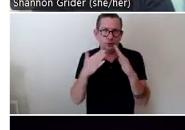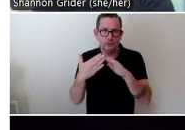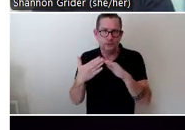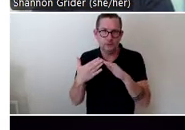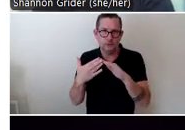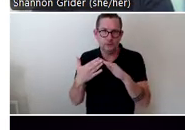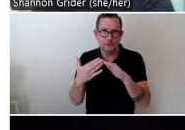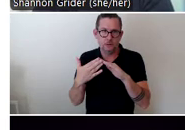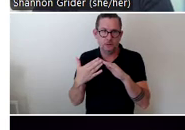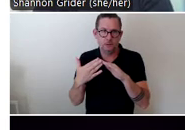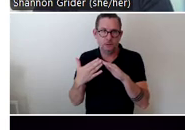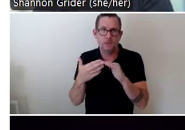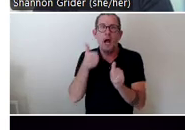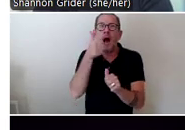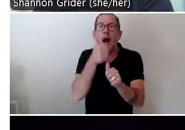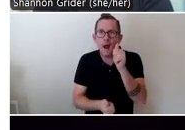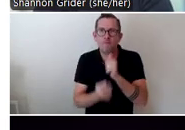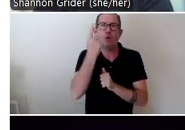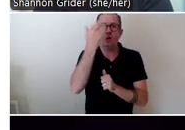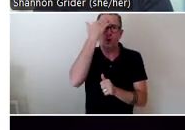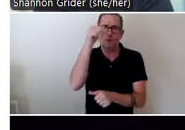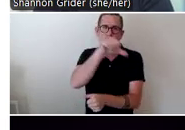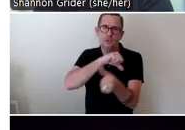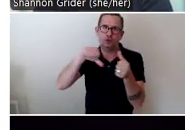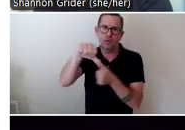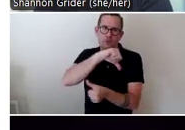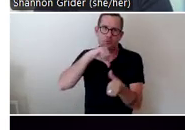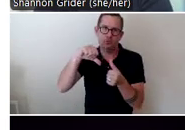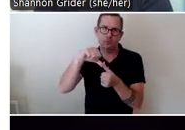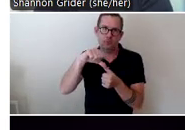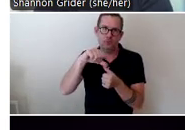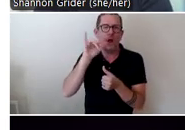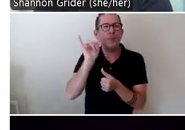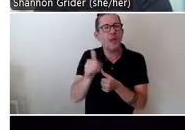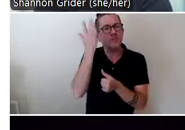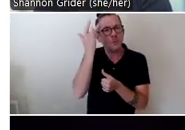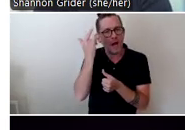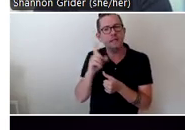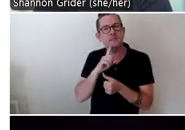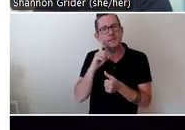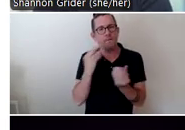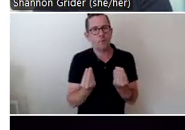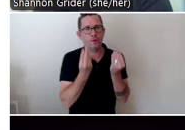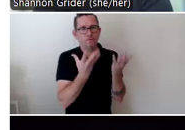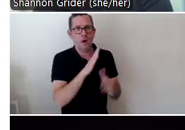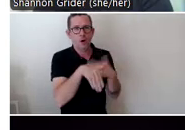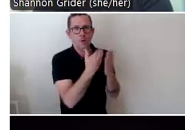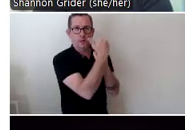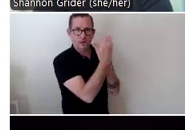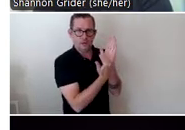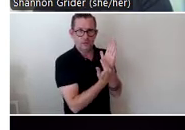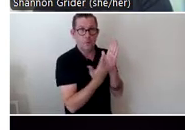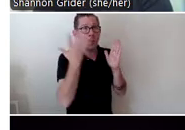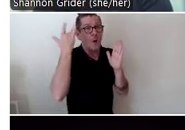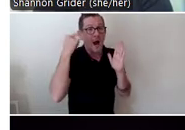This is a very small community. The deaf community is extremely small. Everyone knows each other. Even the interpreters know